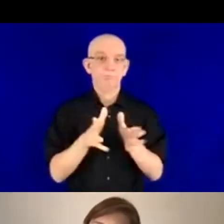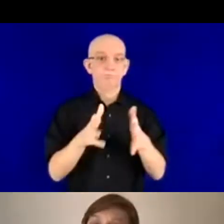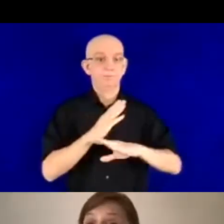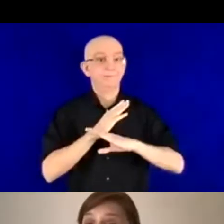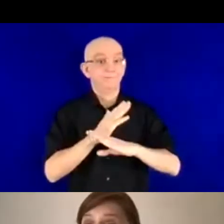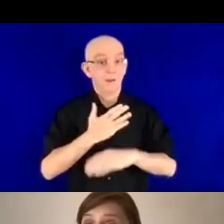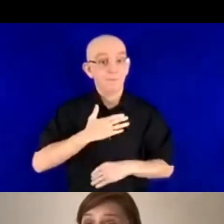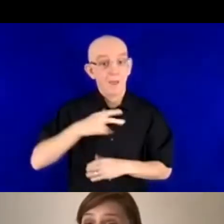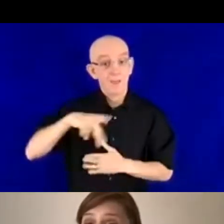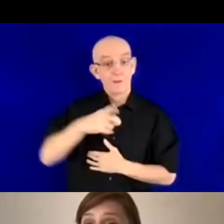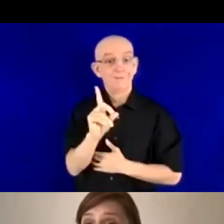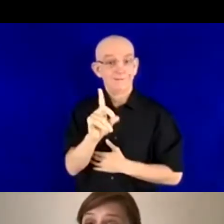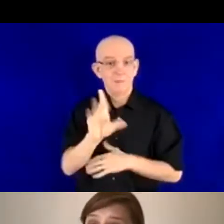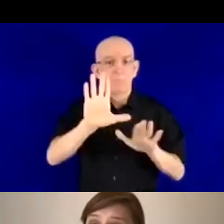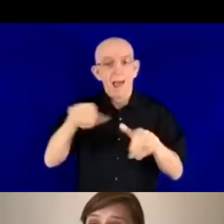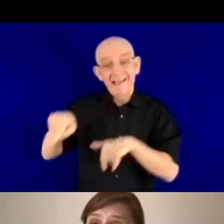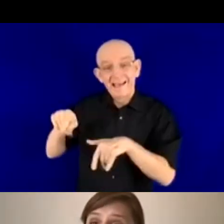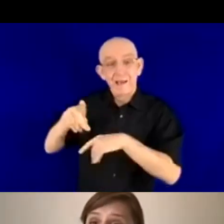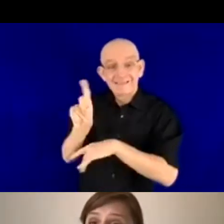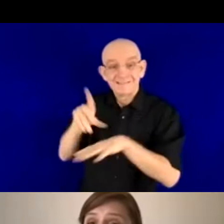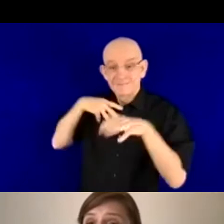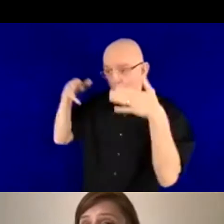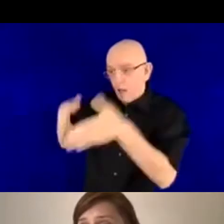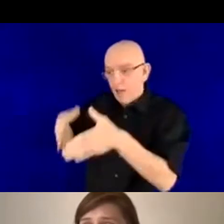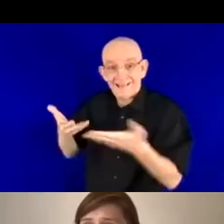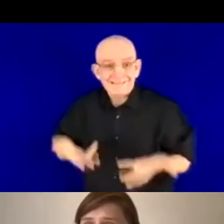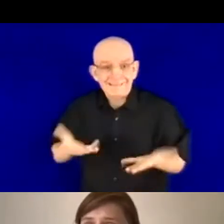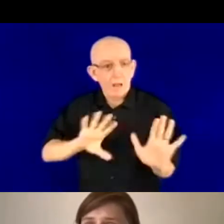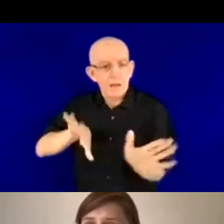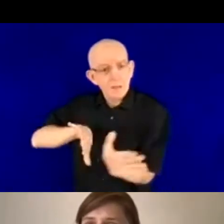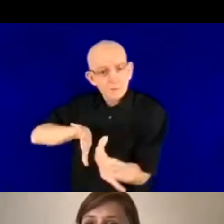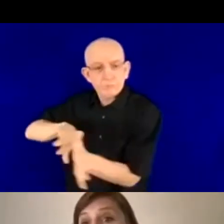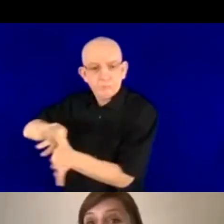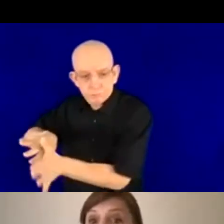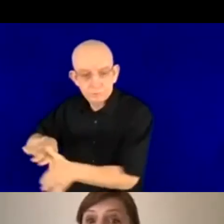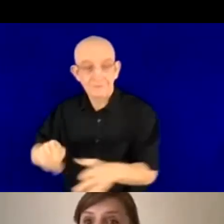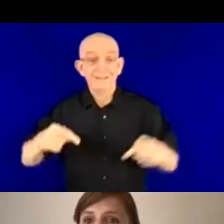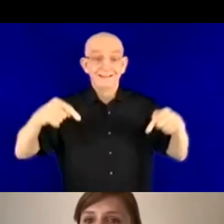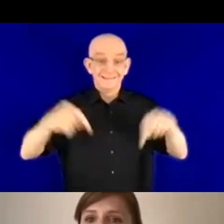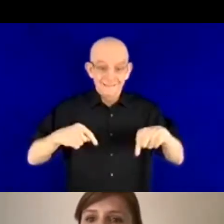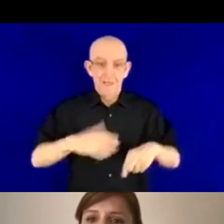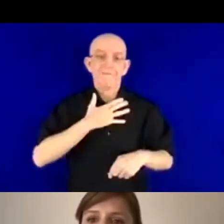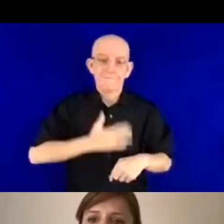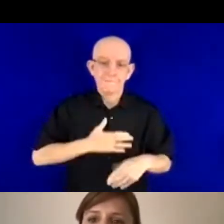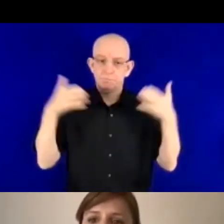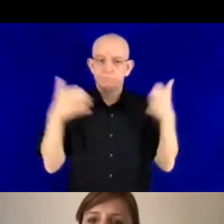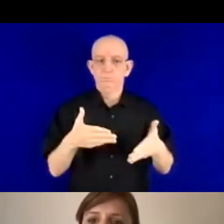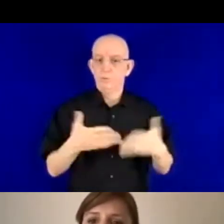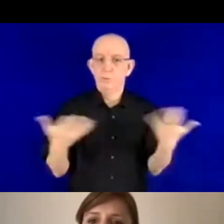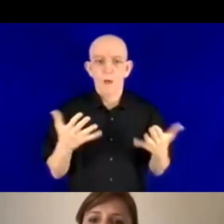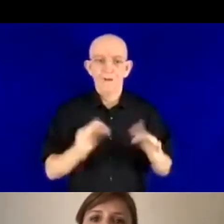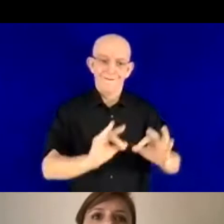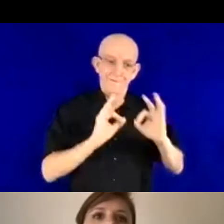for interpreters, for professionals, and possibly for our whole profession.